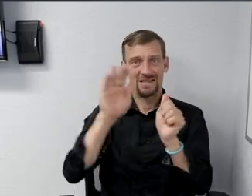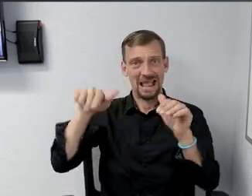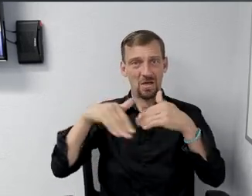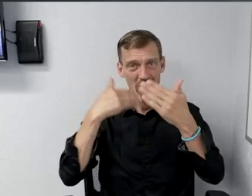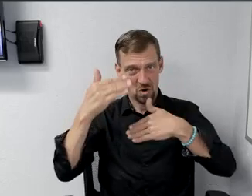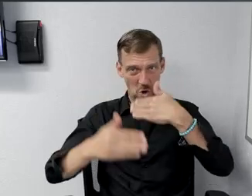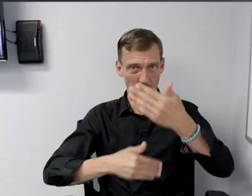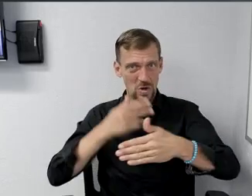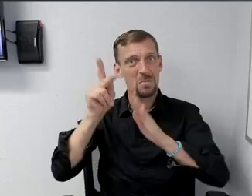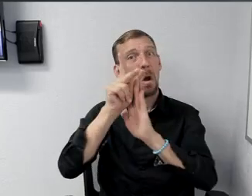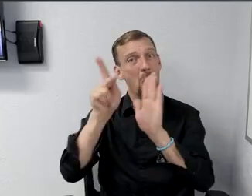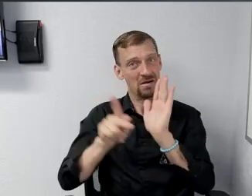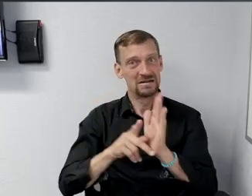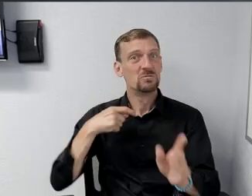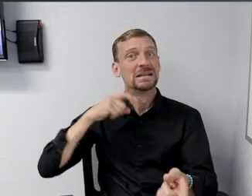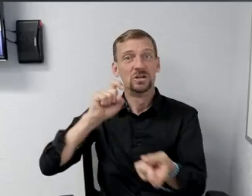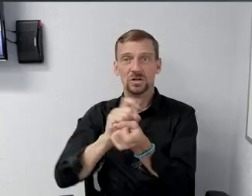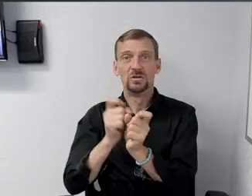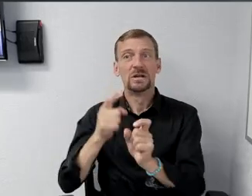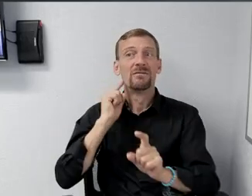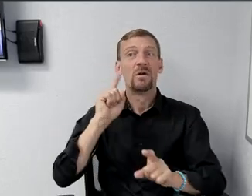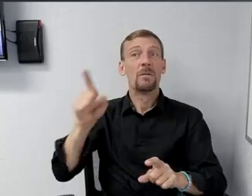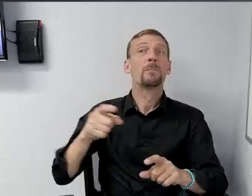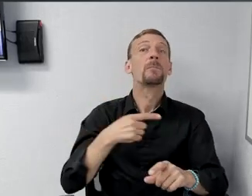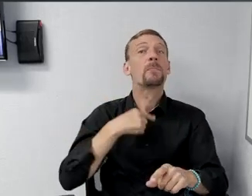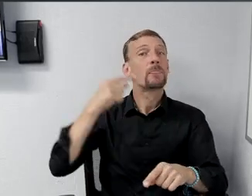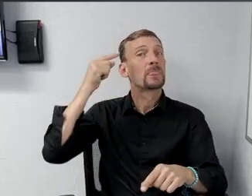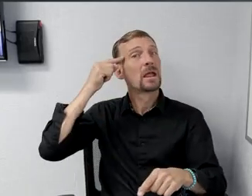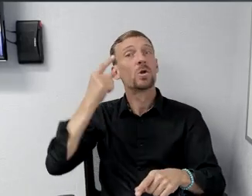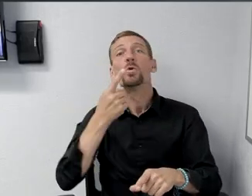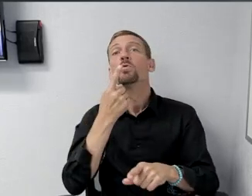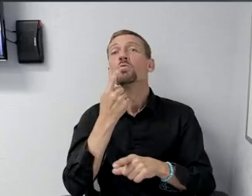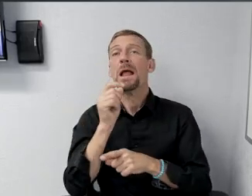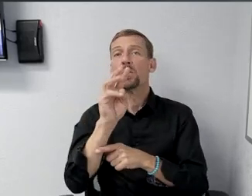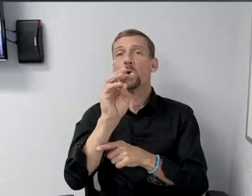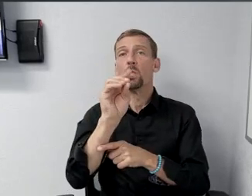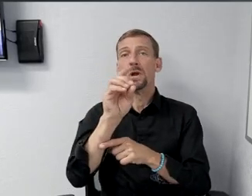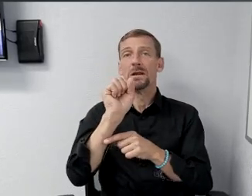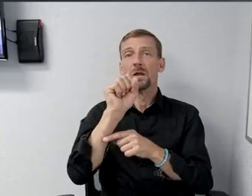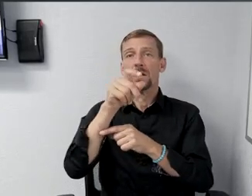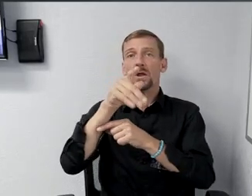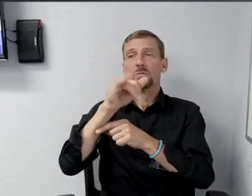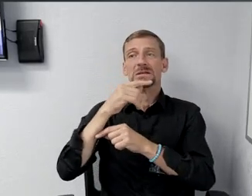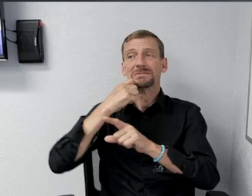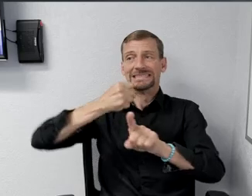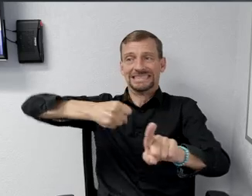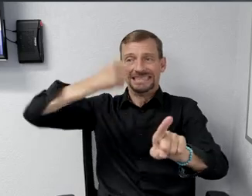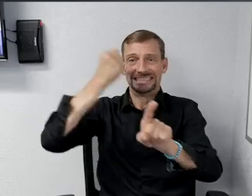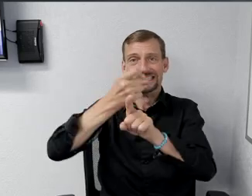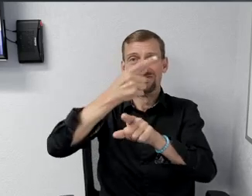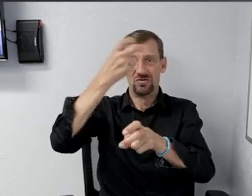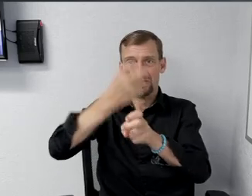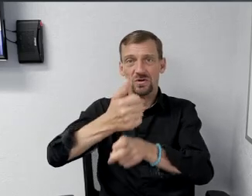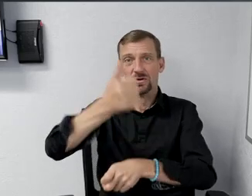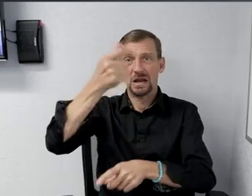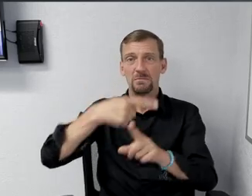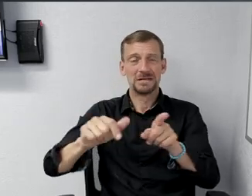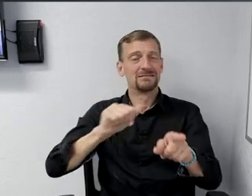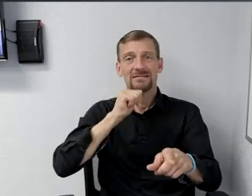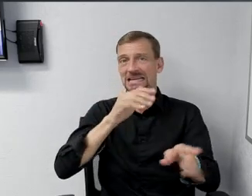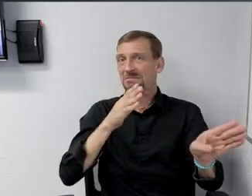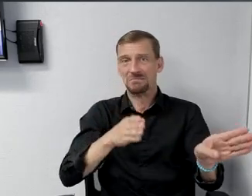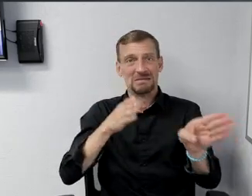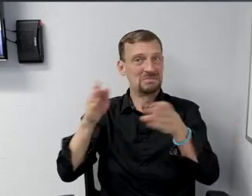It's very unfortunate. I think Redwood Springs was one that was hit the hardest and probably was the least